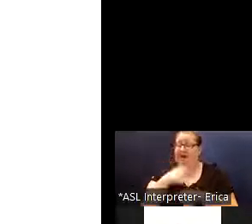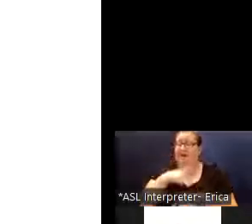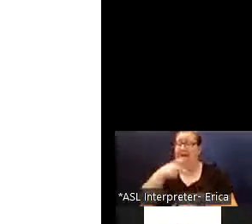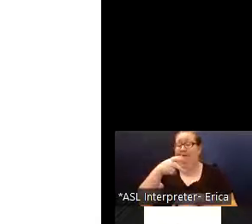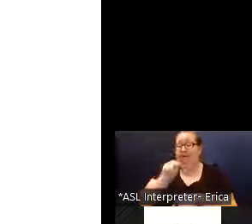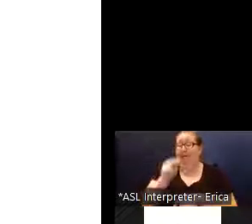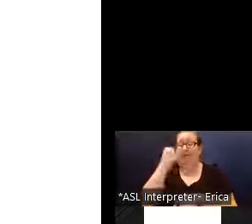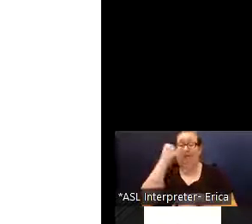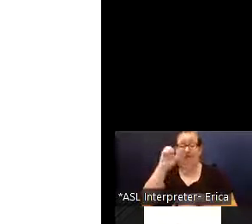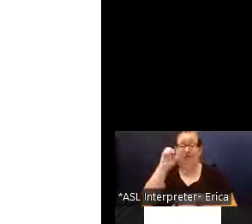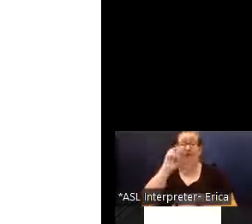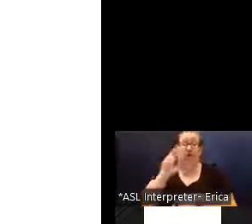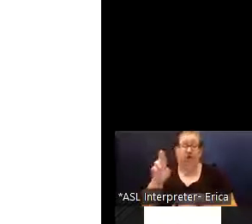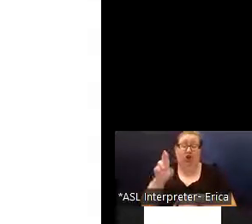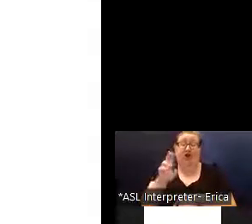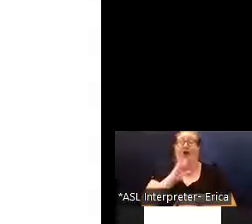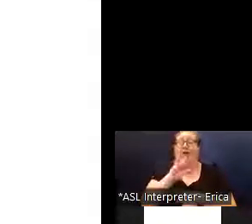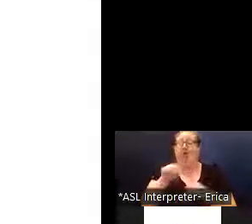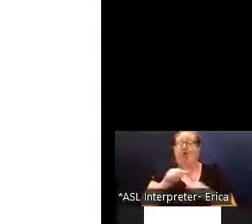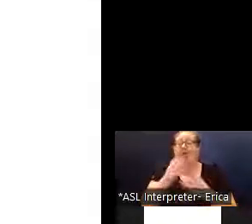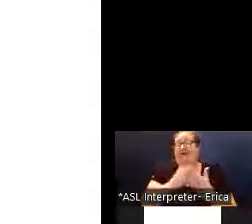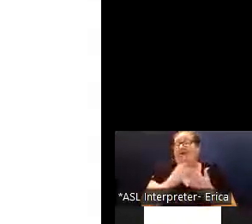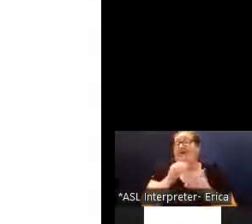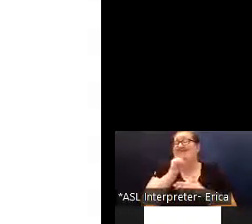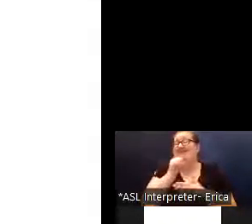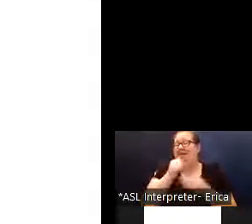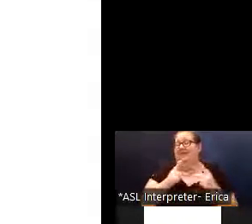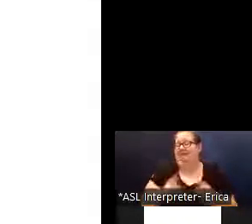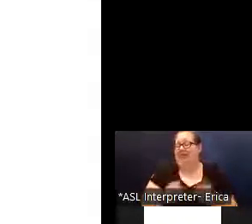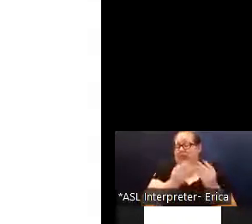some of the non-physical solutions.